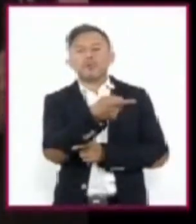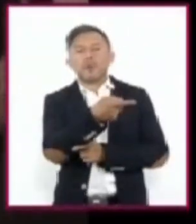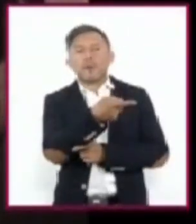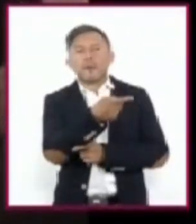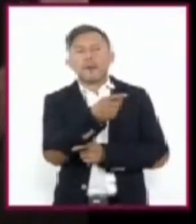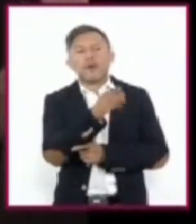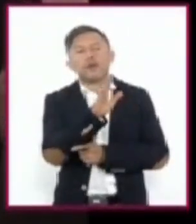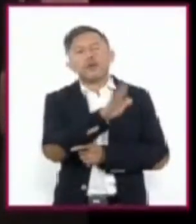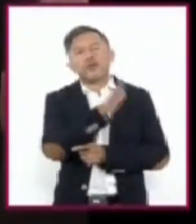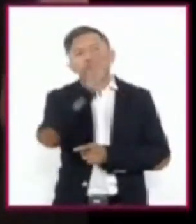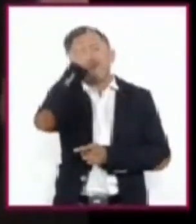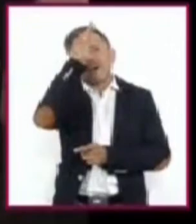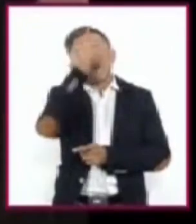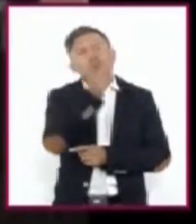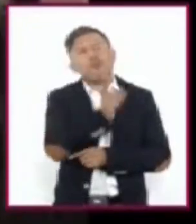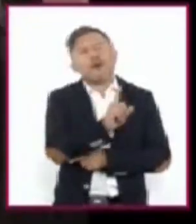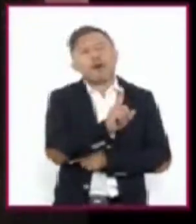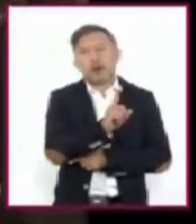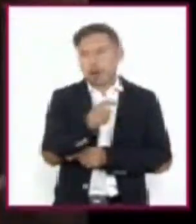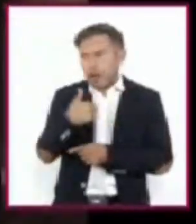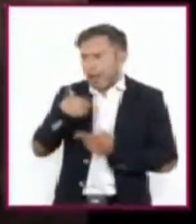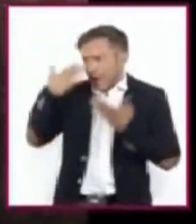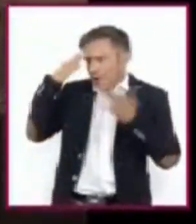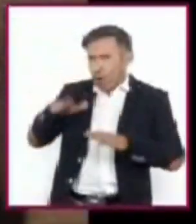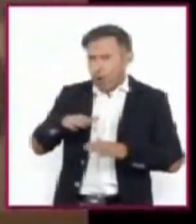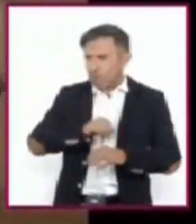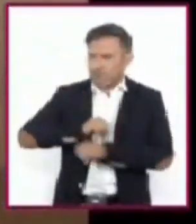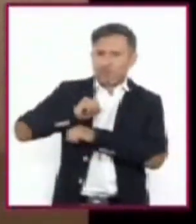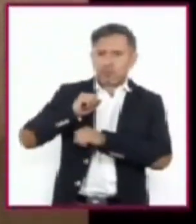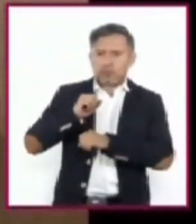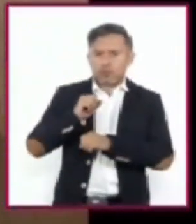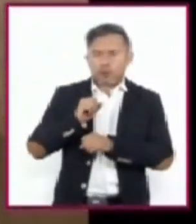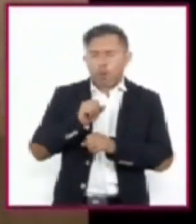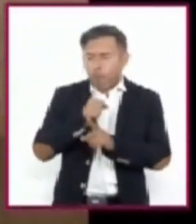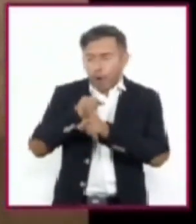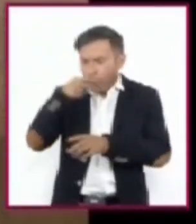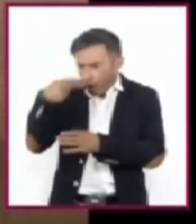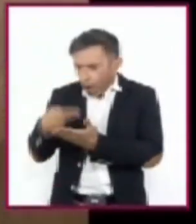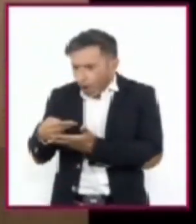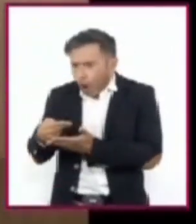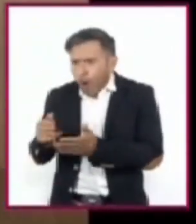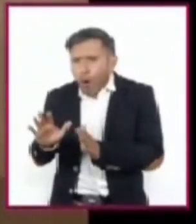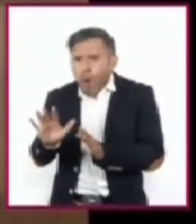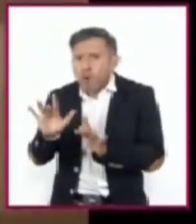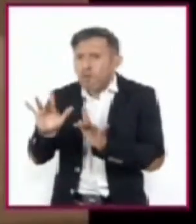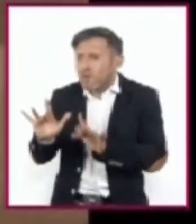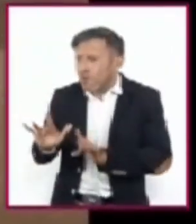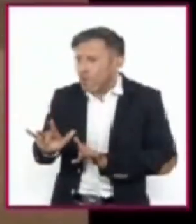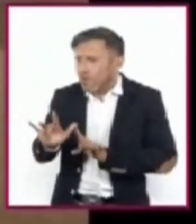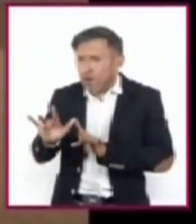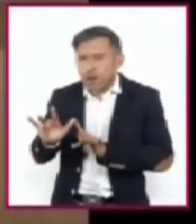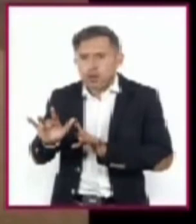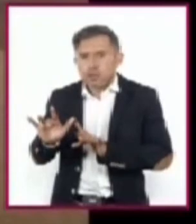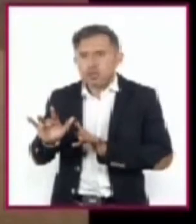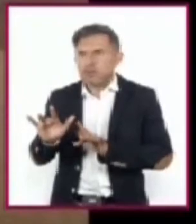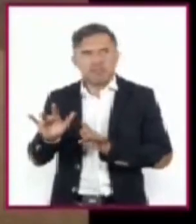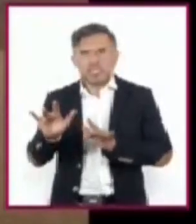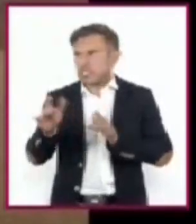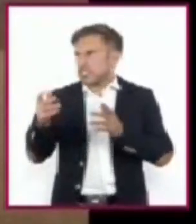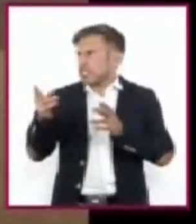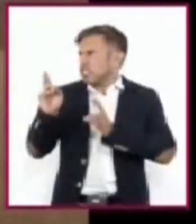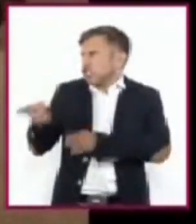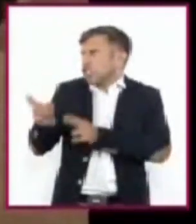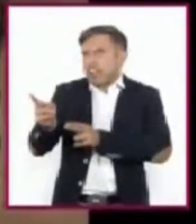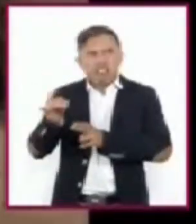is your father? I don't know. Wow! Oh, poor thing. All right, boys. Let's get him, get